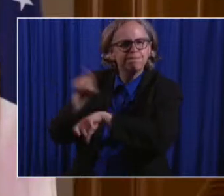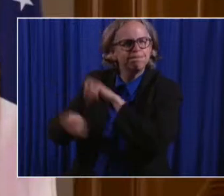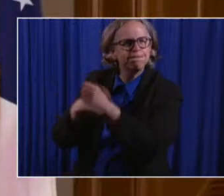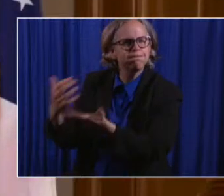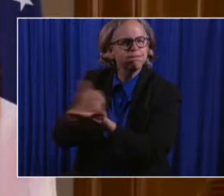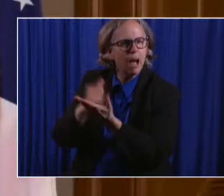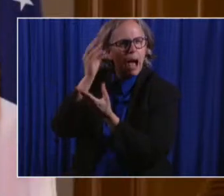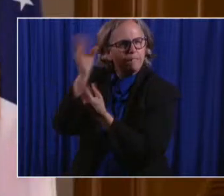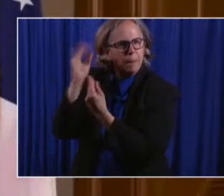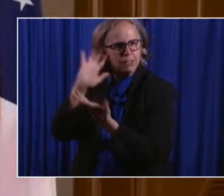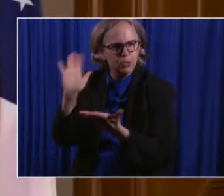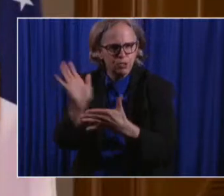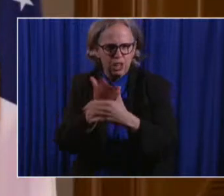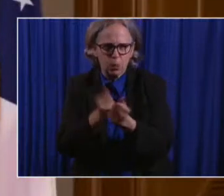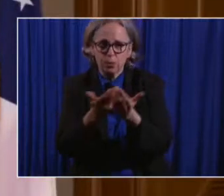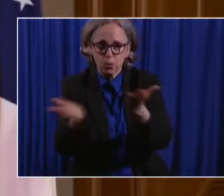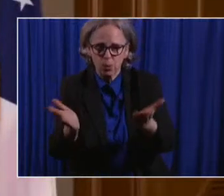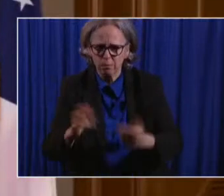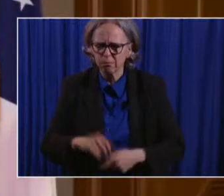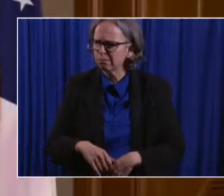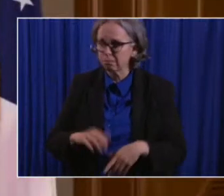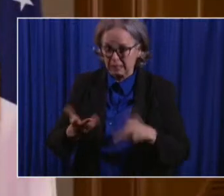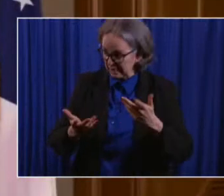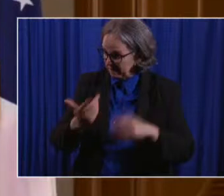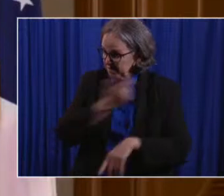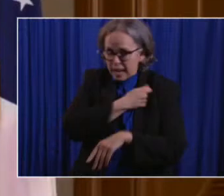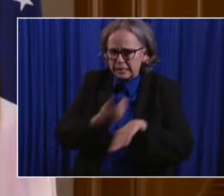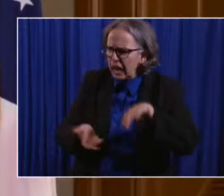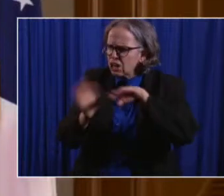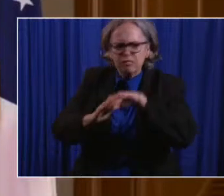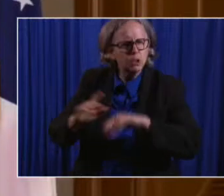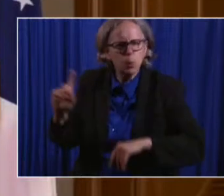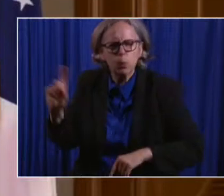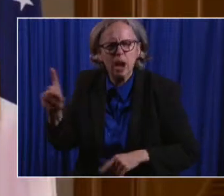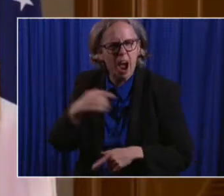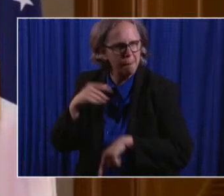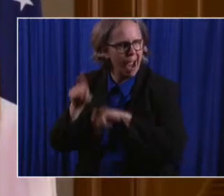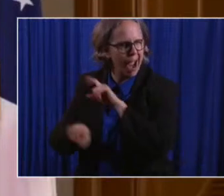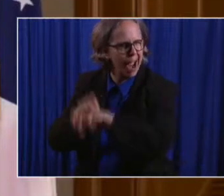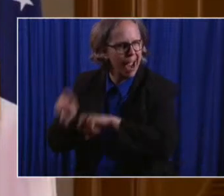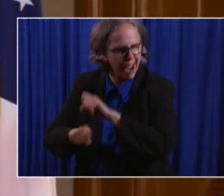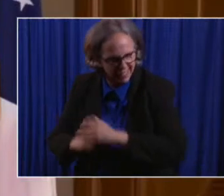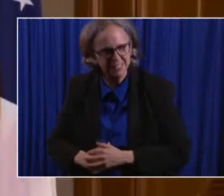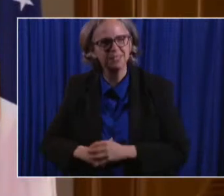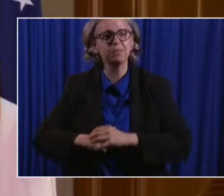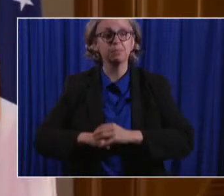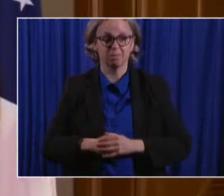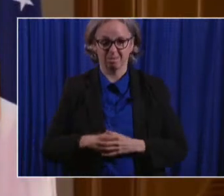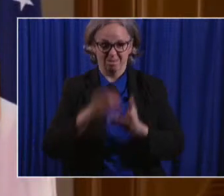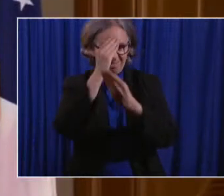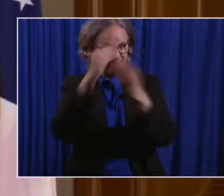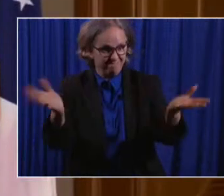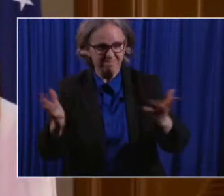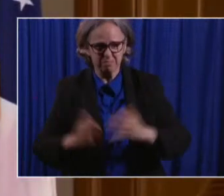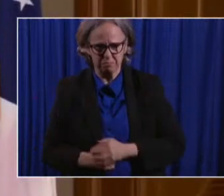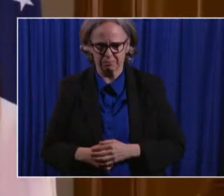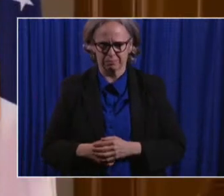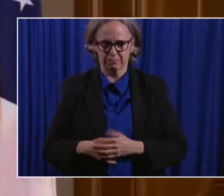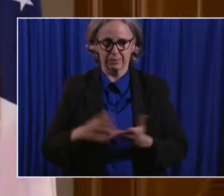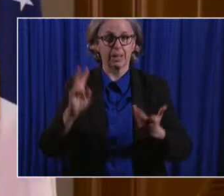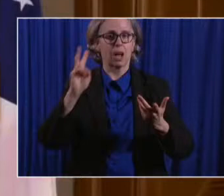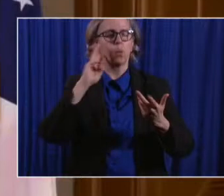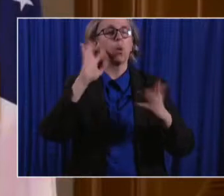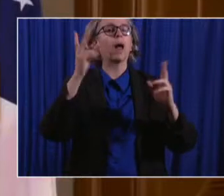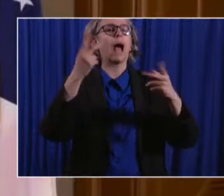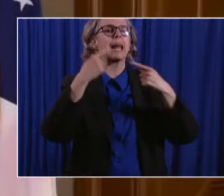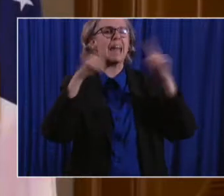had announced the Vax-A-Million. And as we've talked about, have seen significant increases. Very,